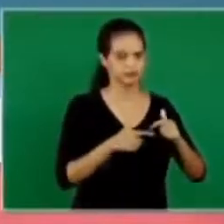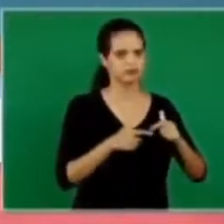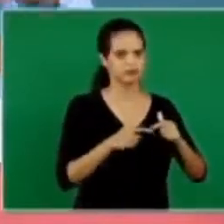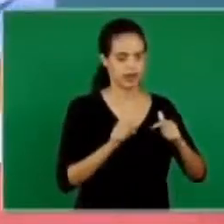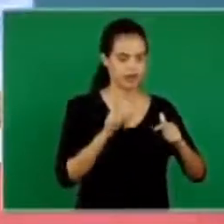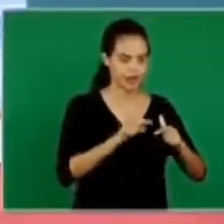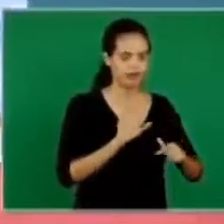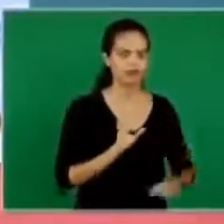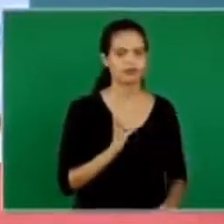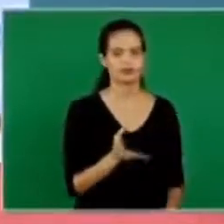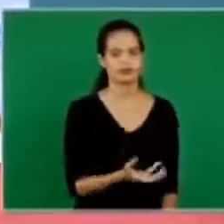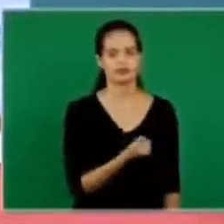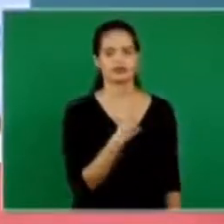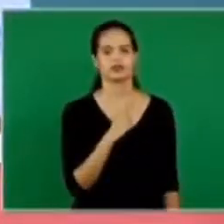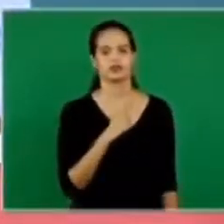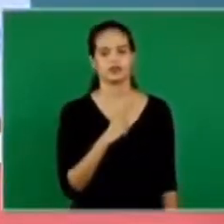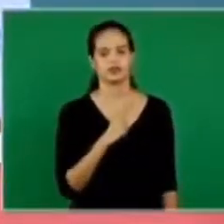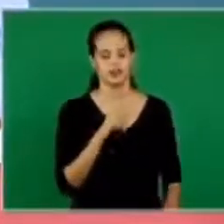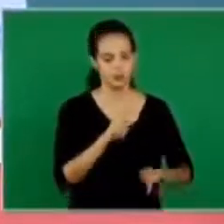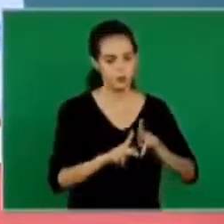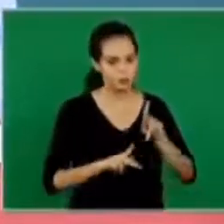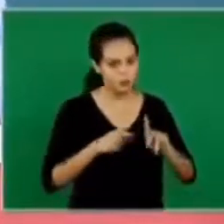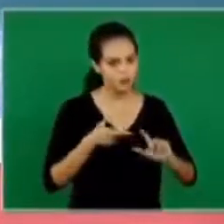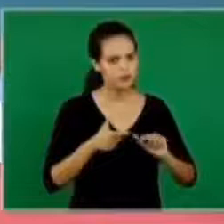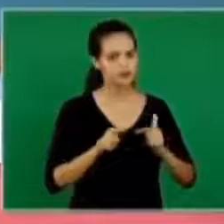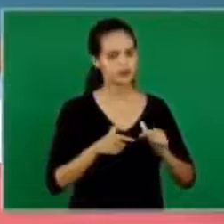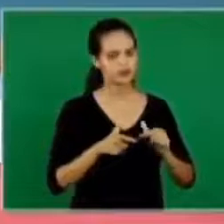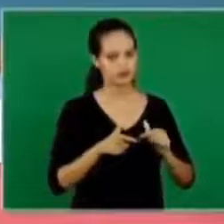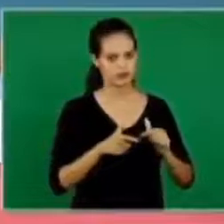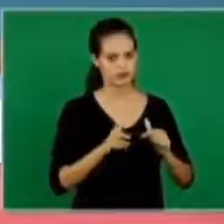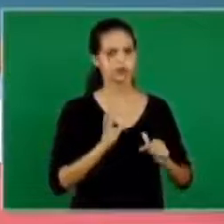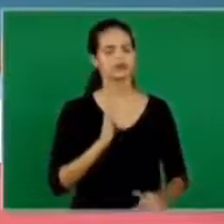here. Israel will be saved. And then